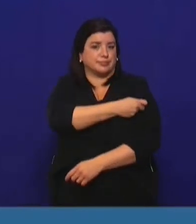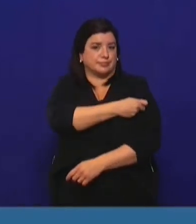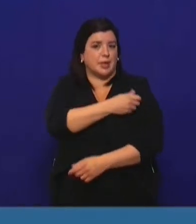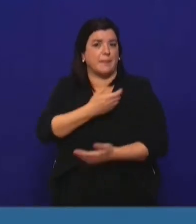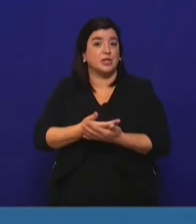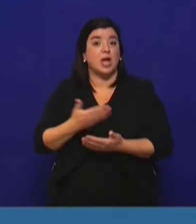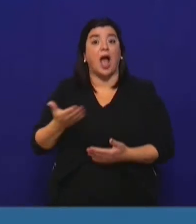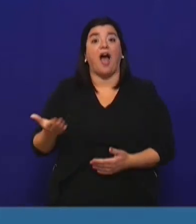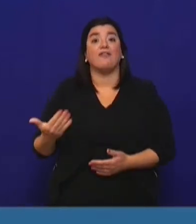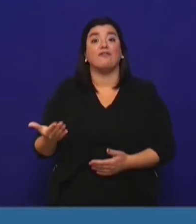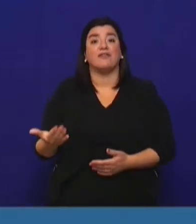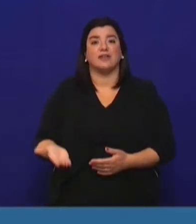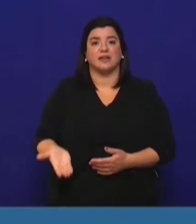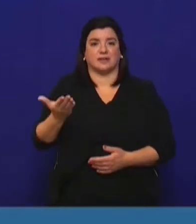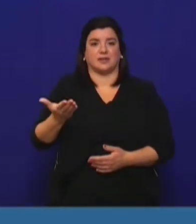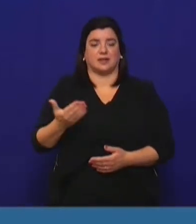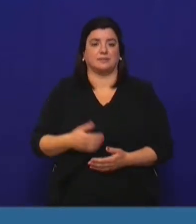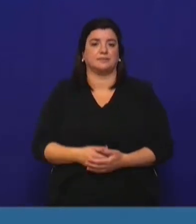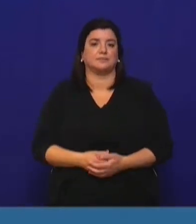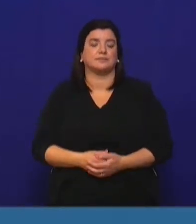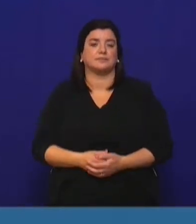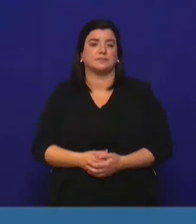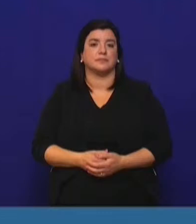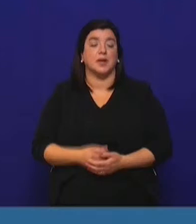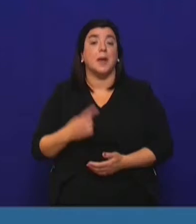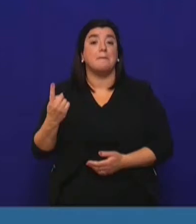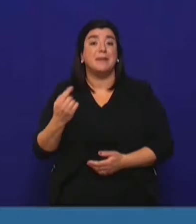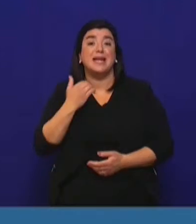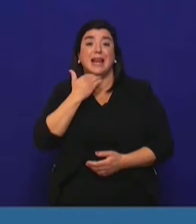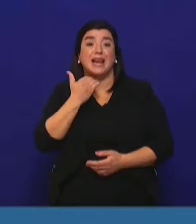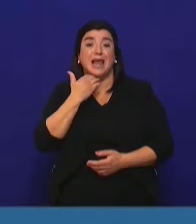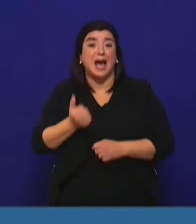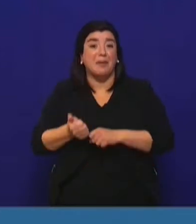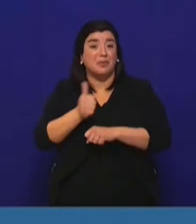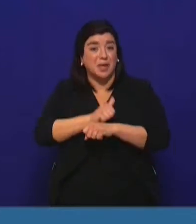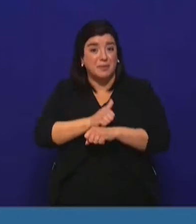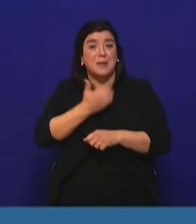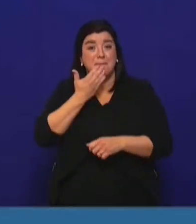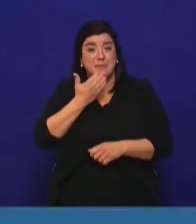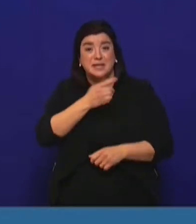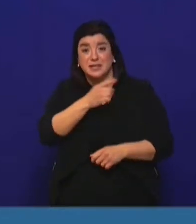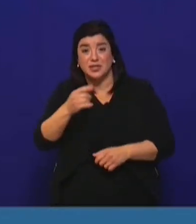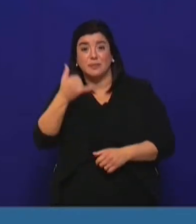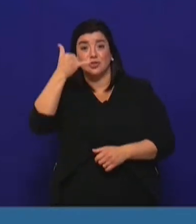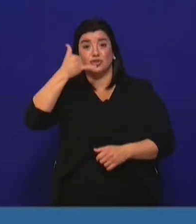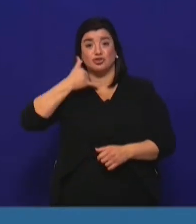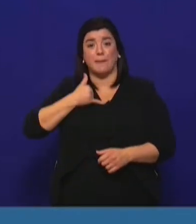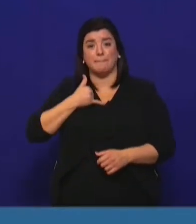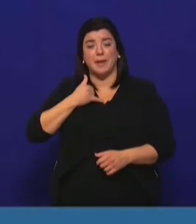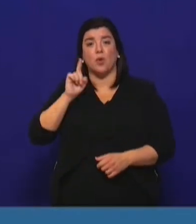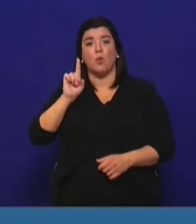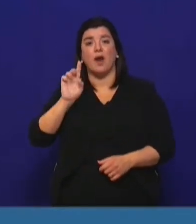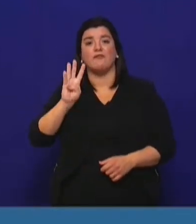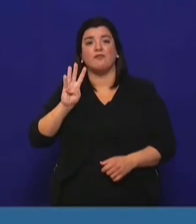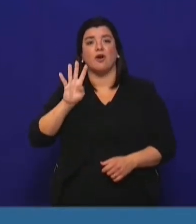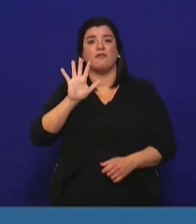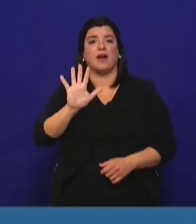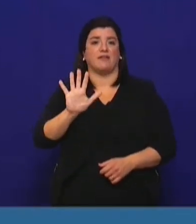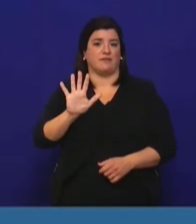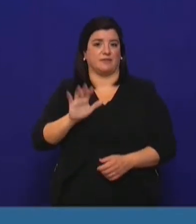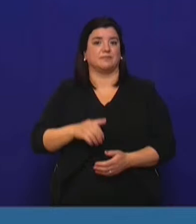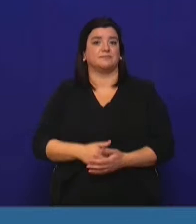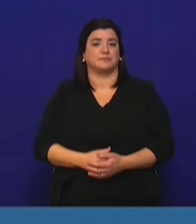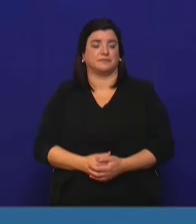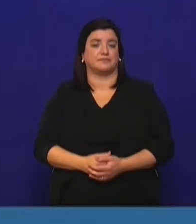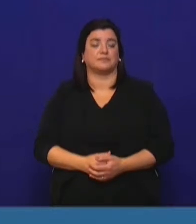il-proċess u dawk in-nies li qatt m'għandhomx appuntament infakkarkom biex iċċemplulna fuq il-145. Allura